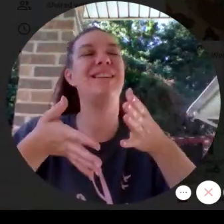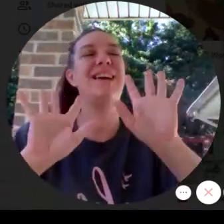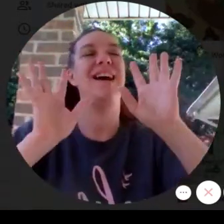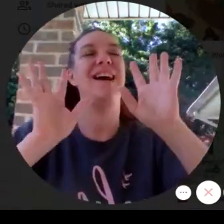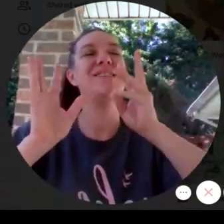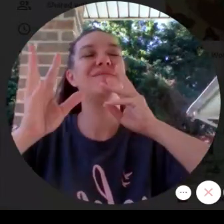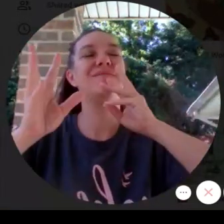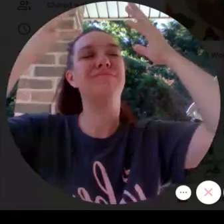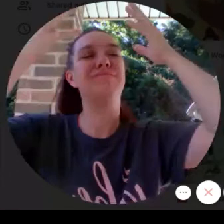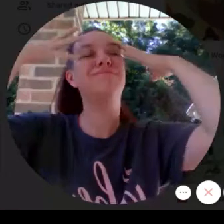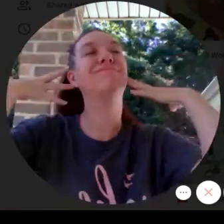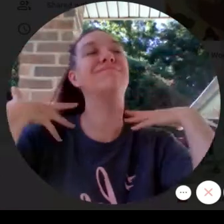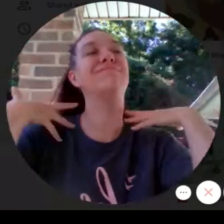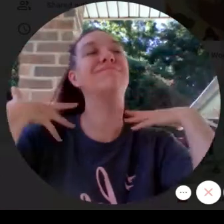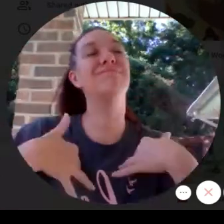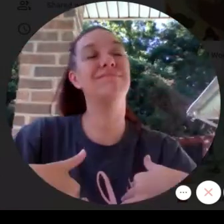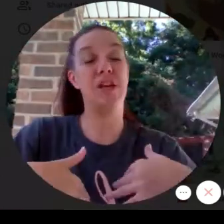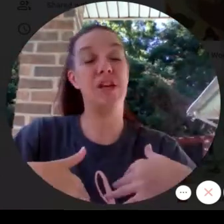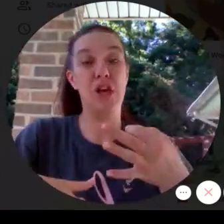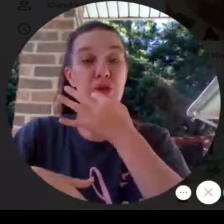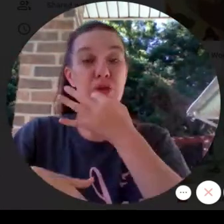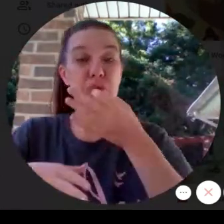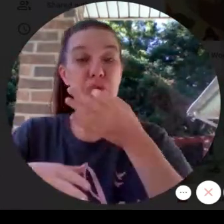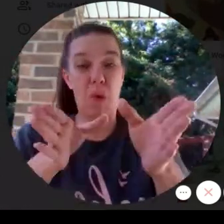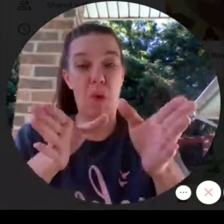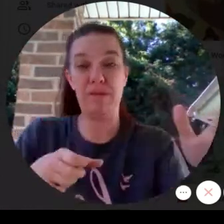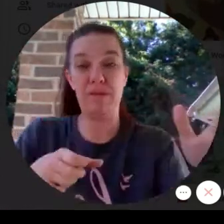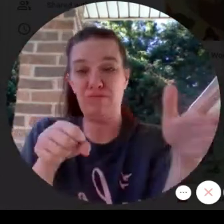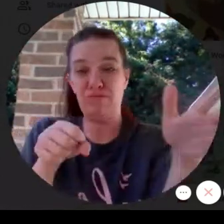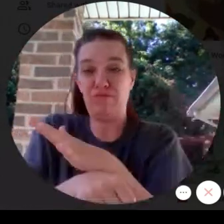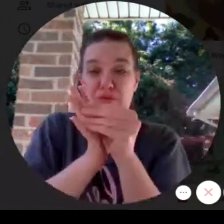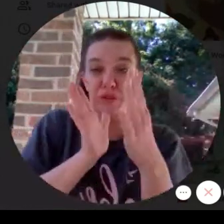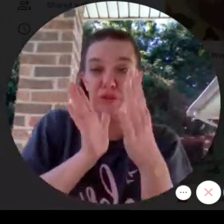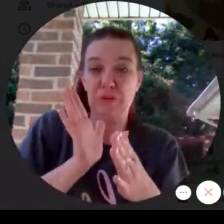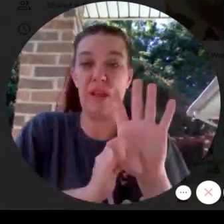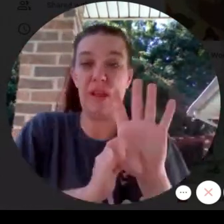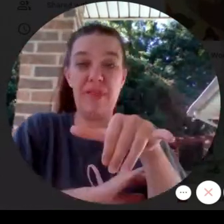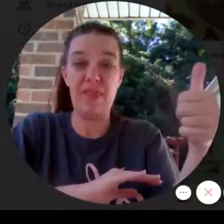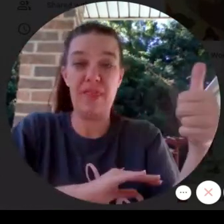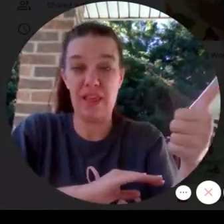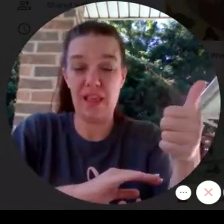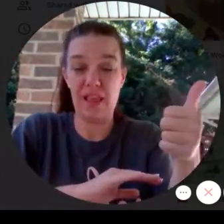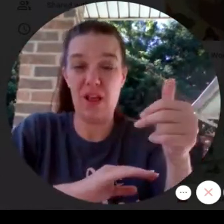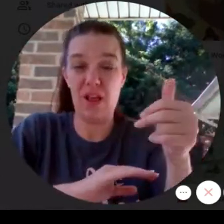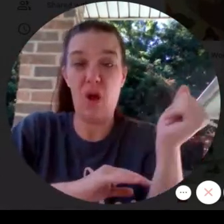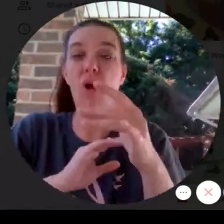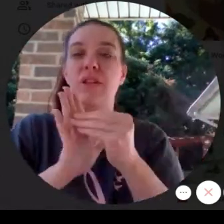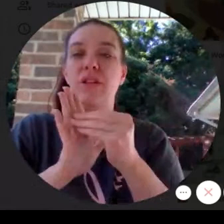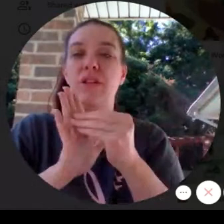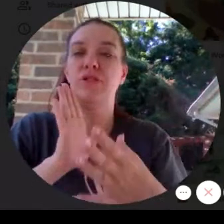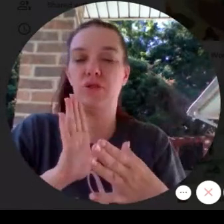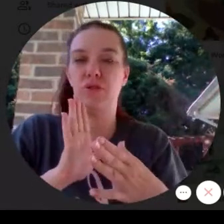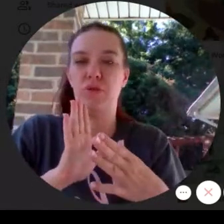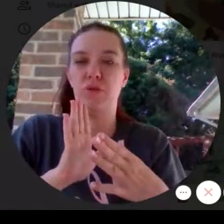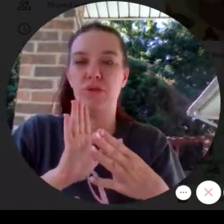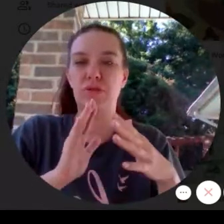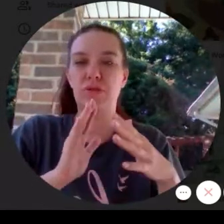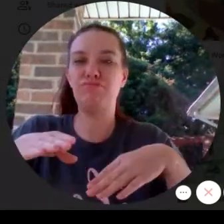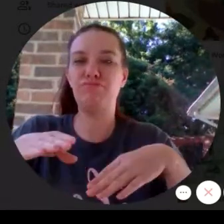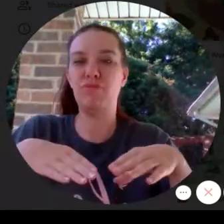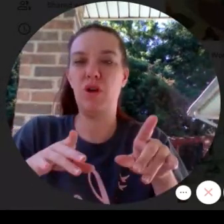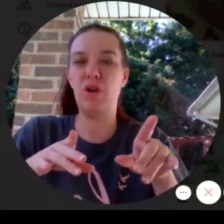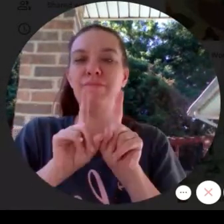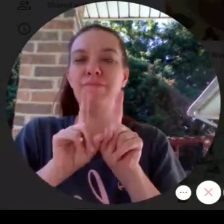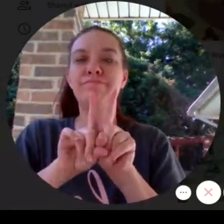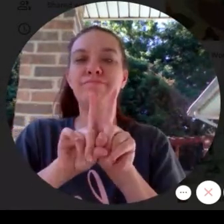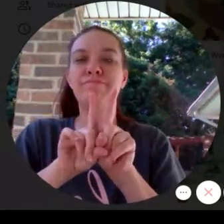filled with students, younger kids walking hand in hand, 2 by 2, the bigger kids